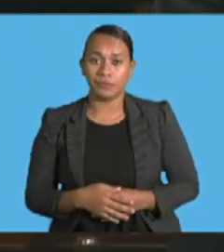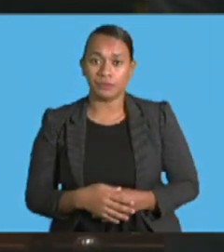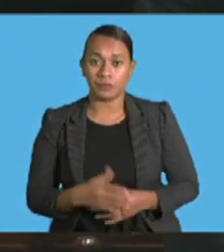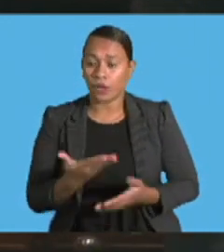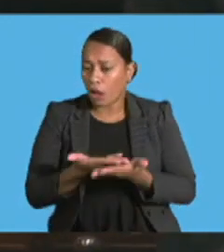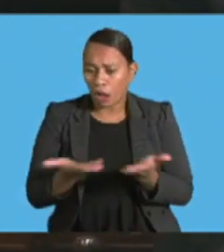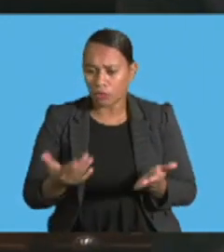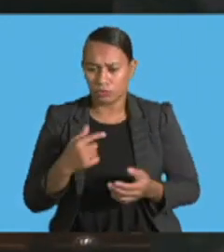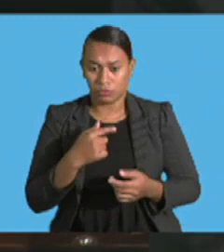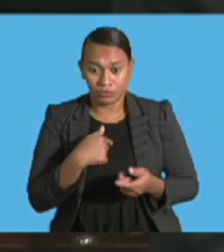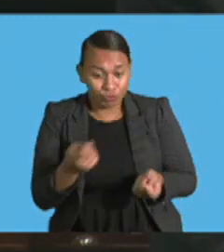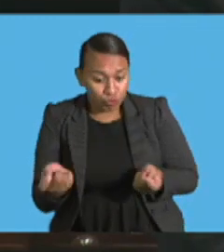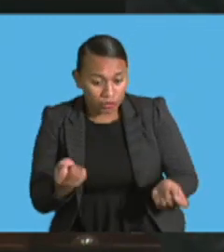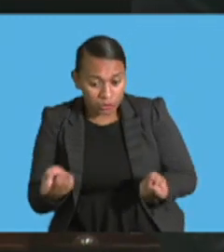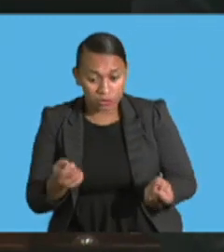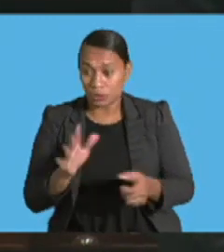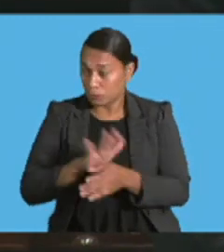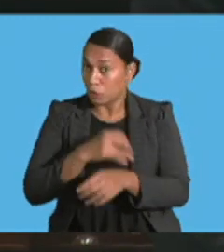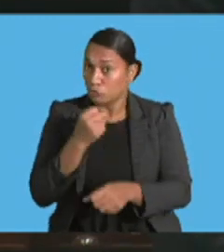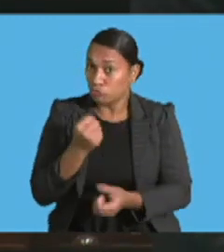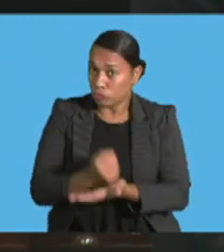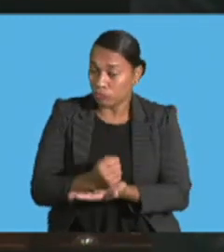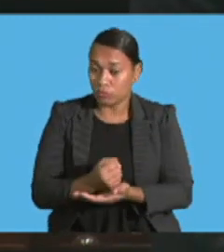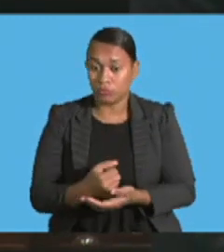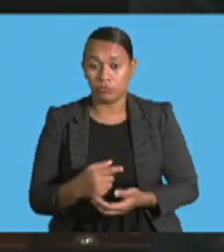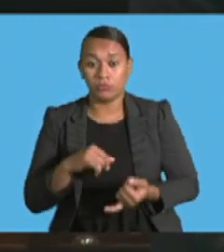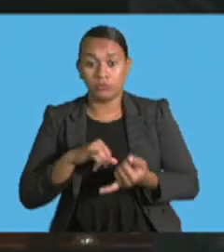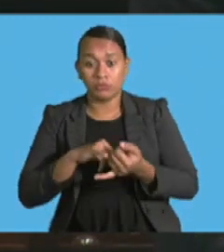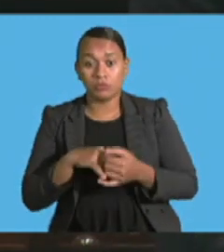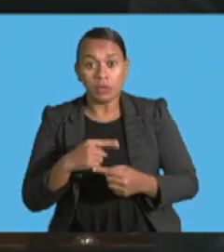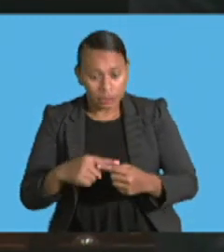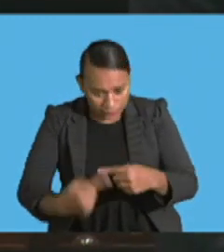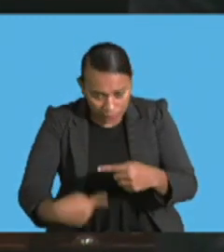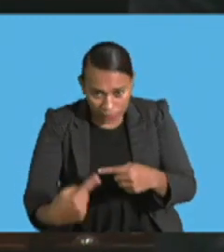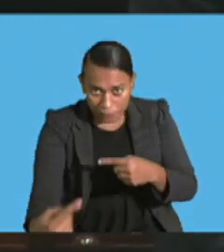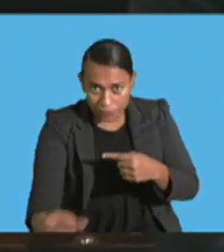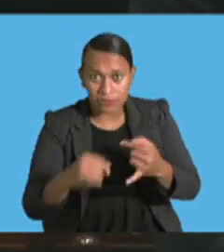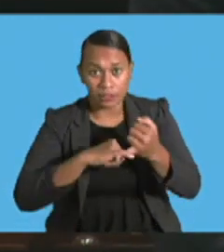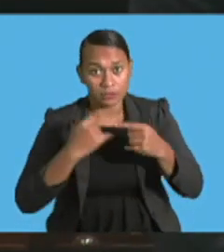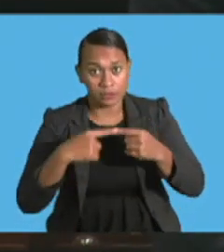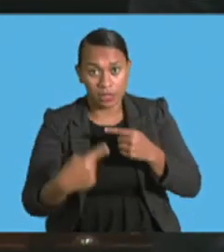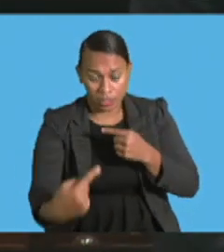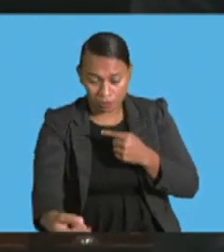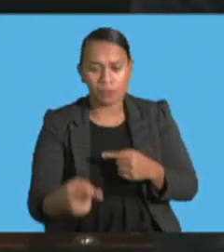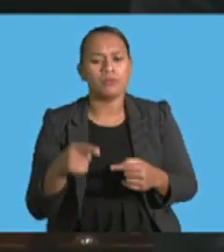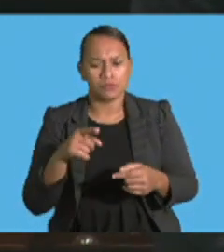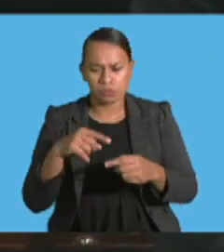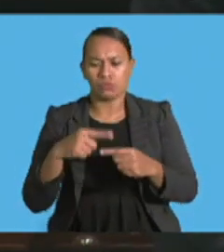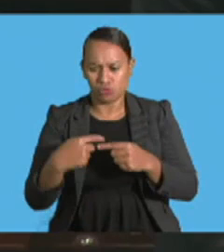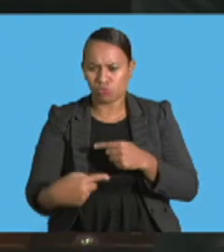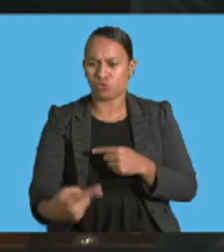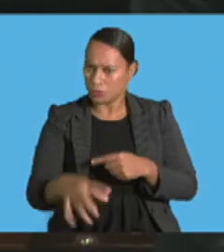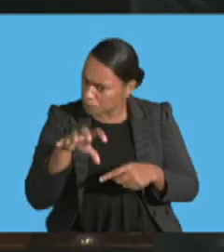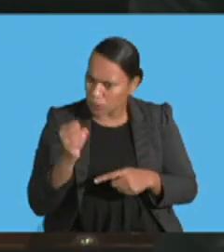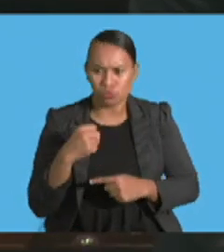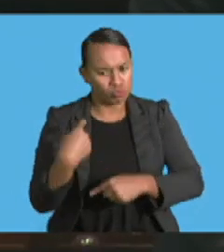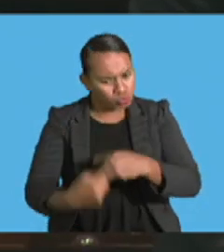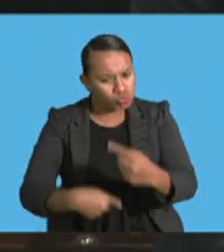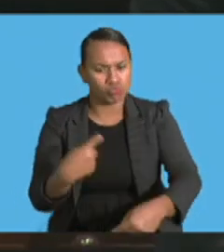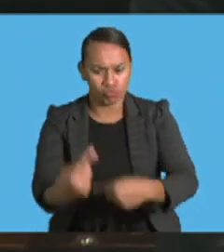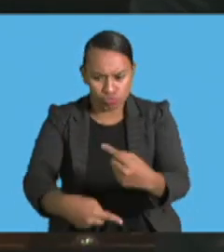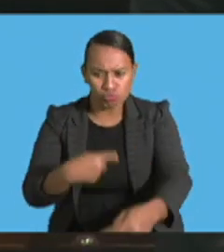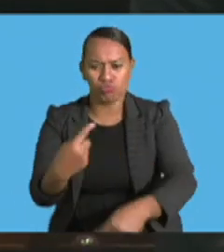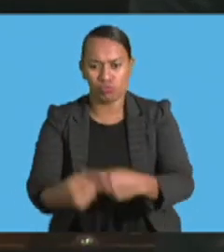ensure the sustainable use of our natural resources, environmental impact assessment is a tool used to